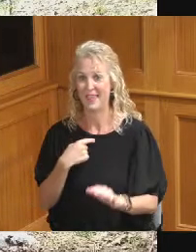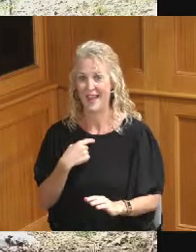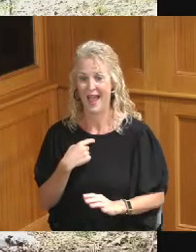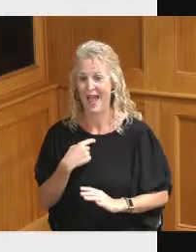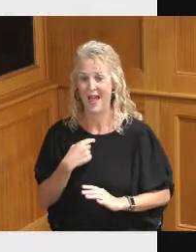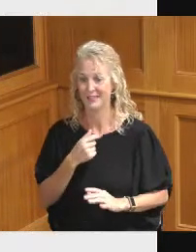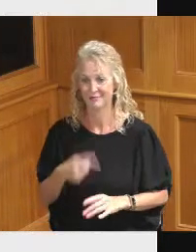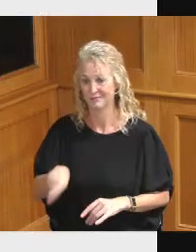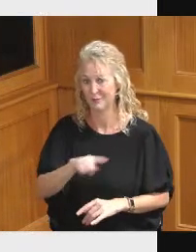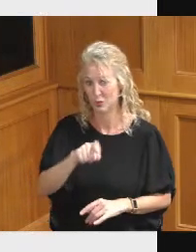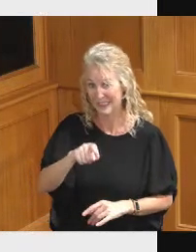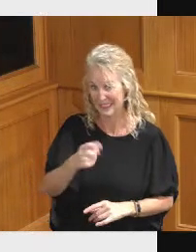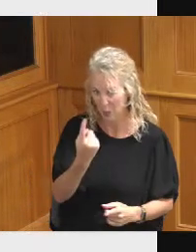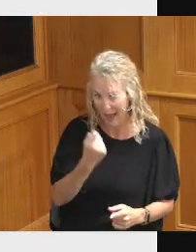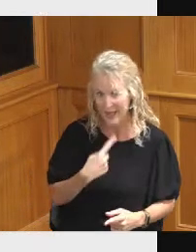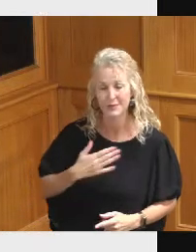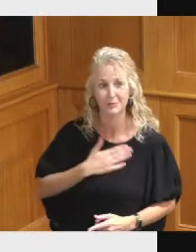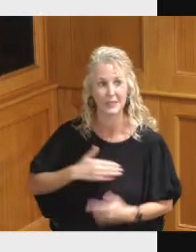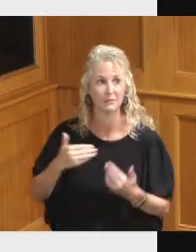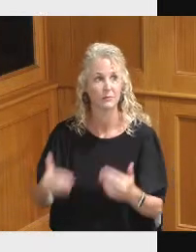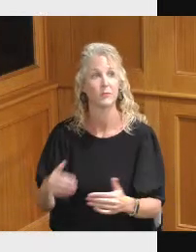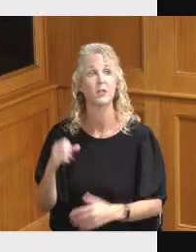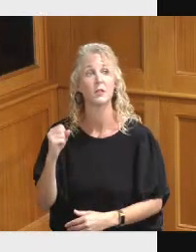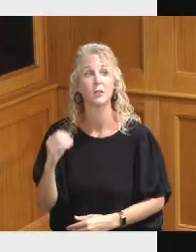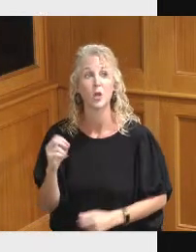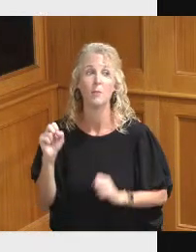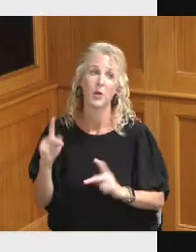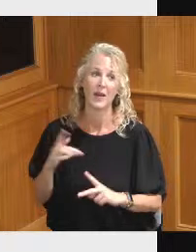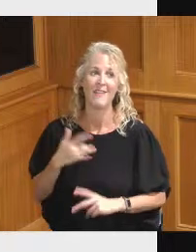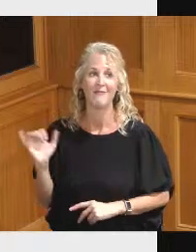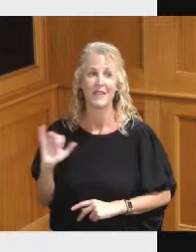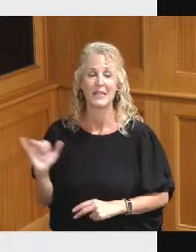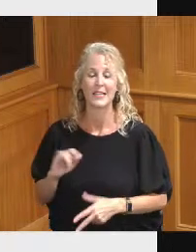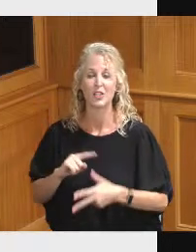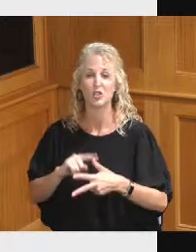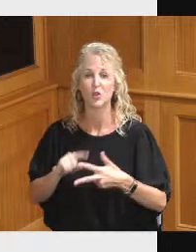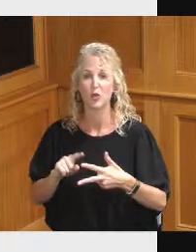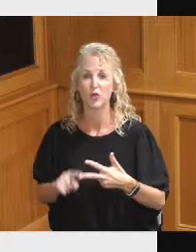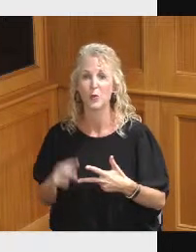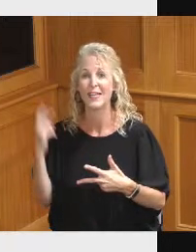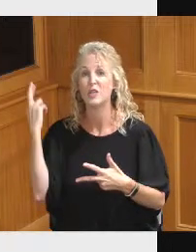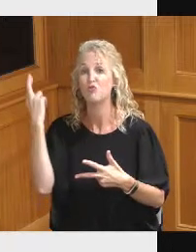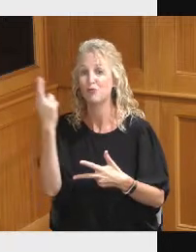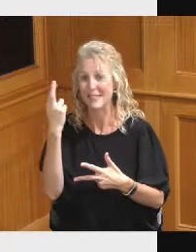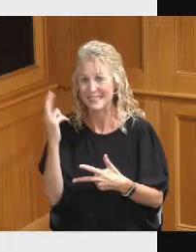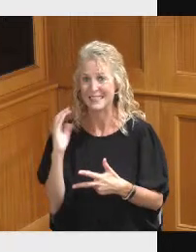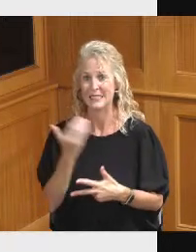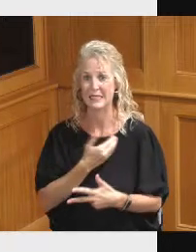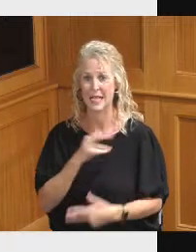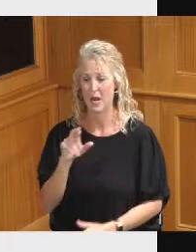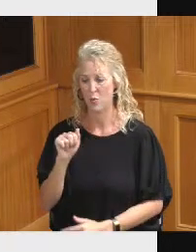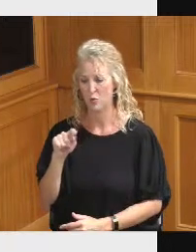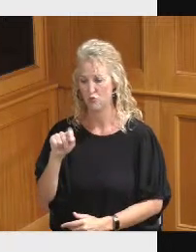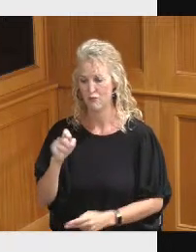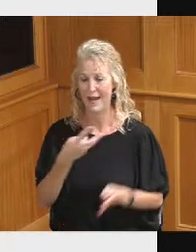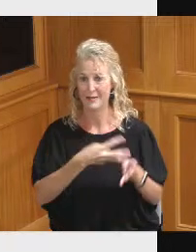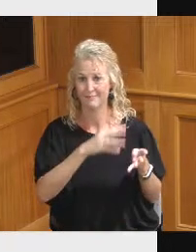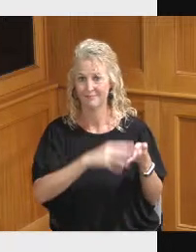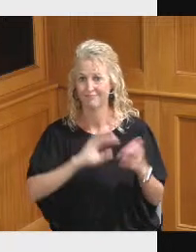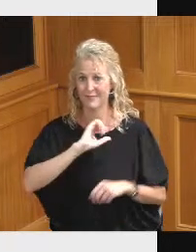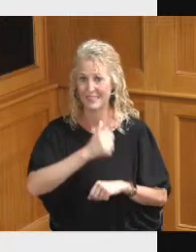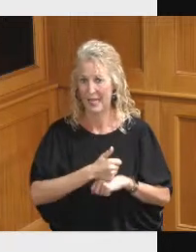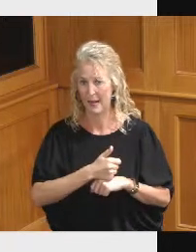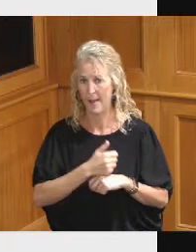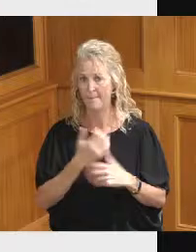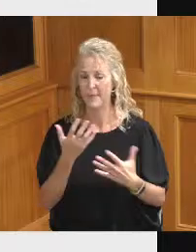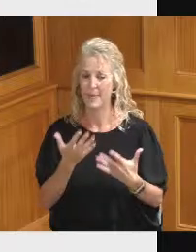into more detail. So there's really three components to the rate structure currently that we're talking about evaluating